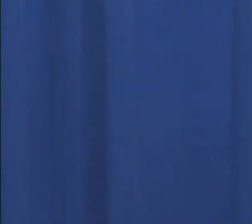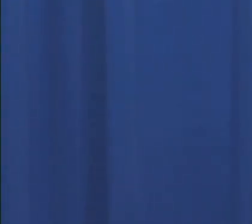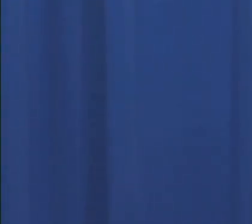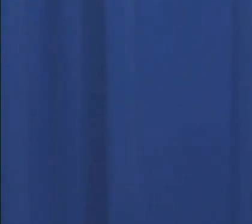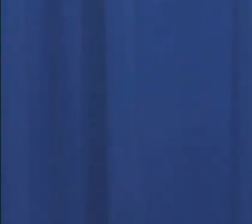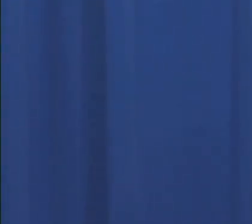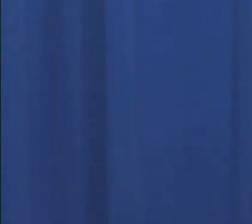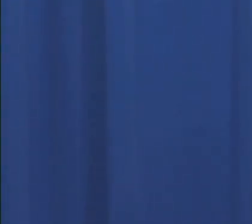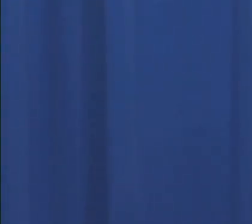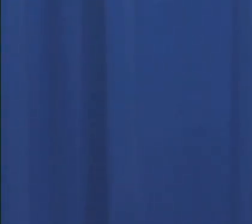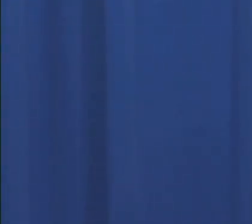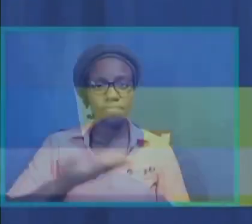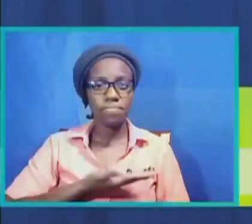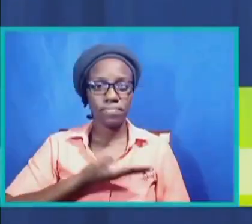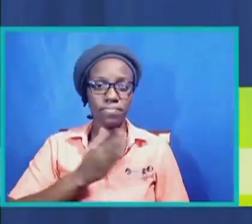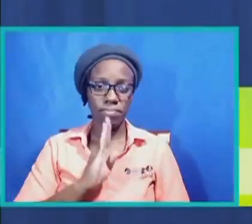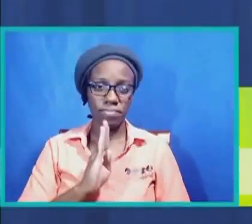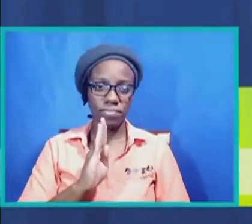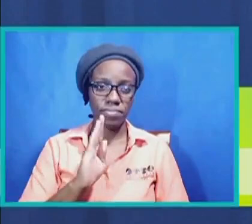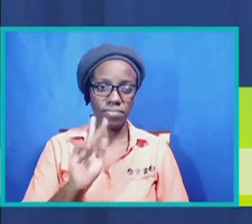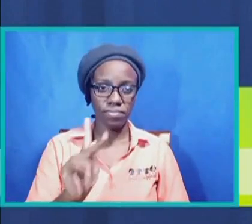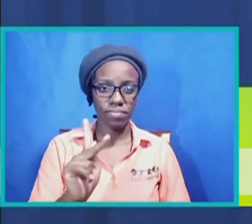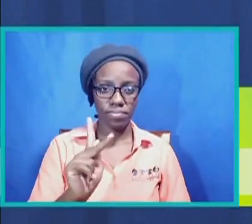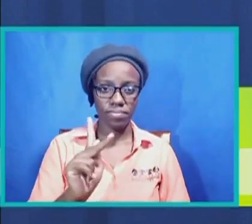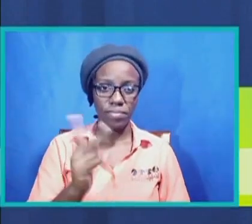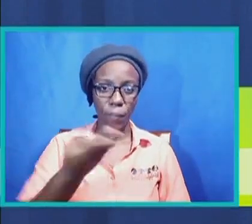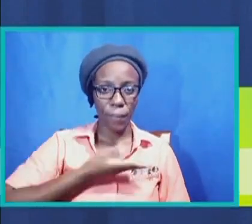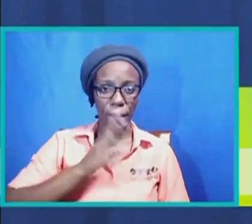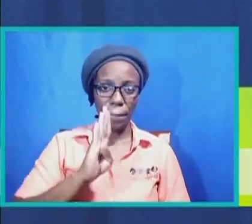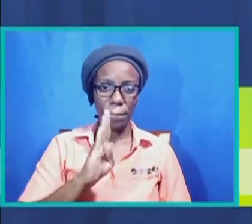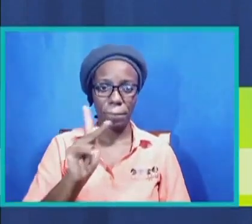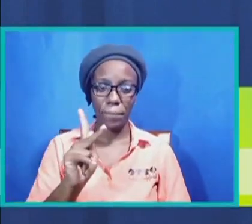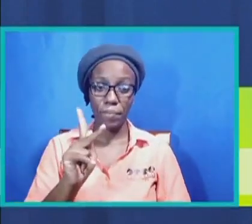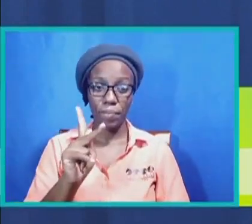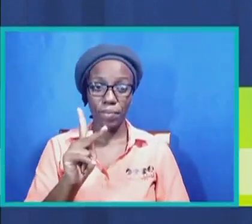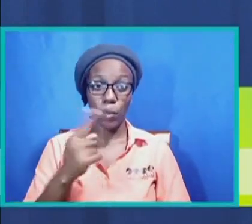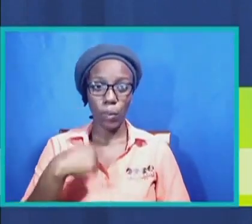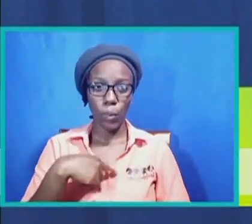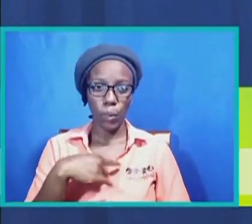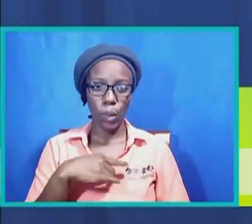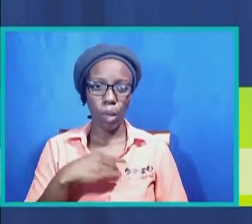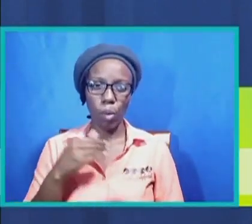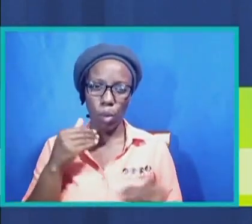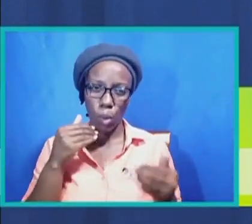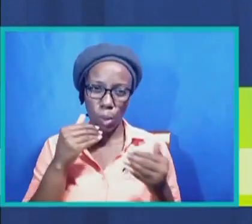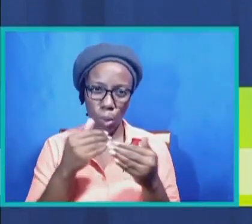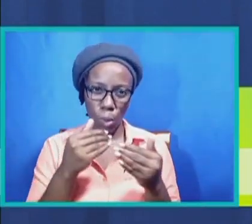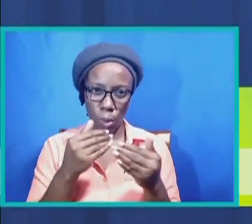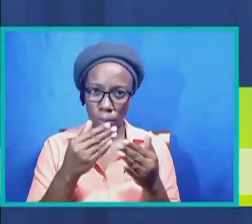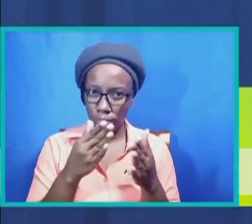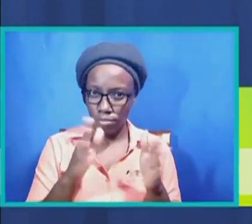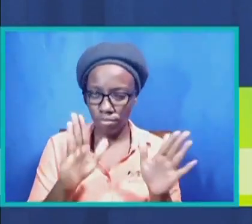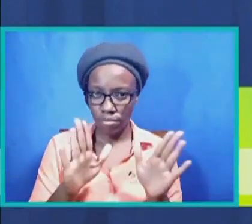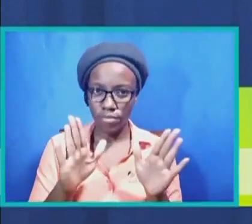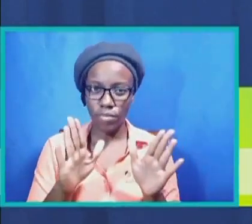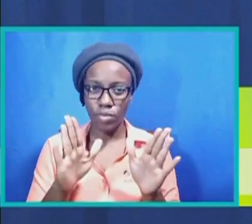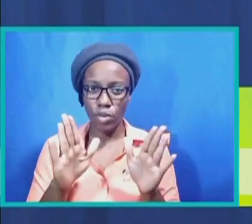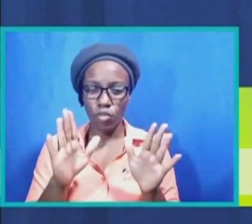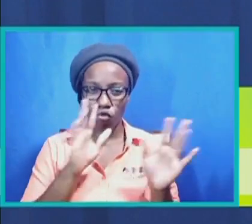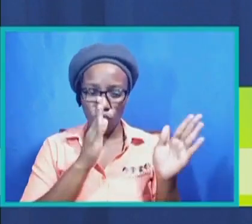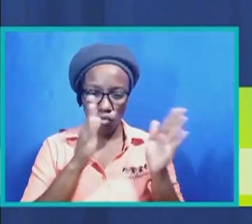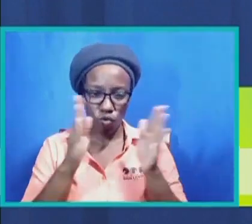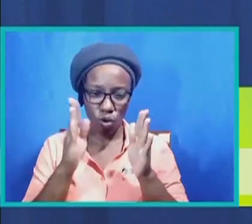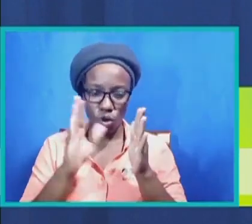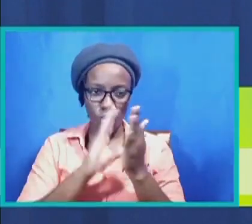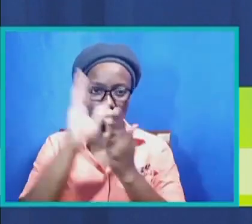Welcome back. We are on the last legs of this discussion today, looking at curriculum reform. And